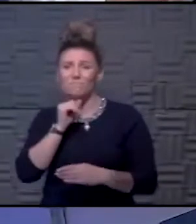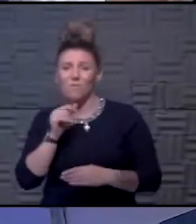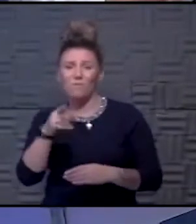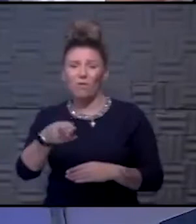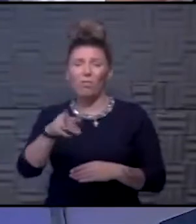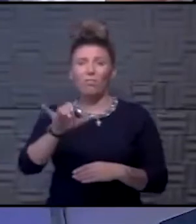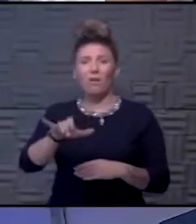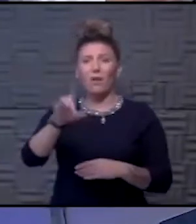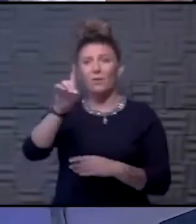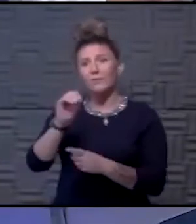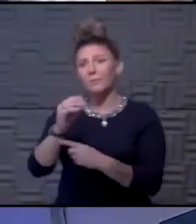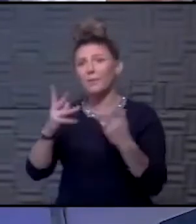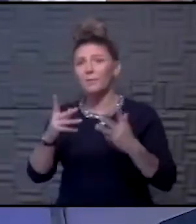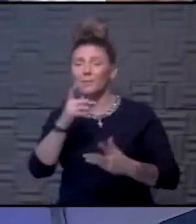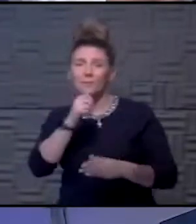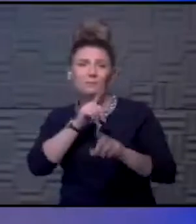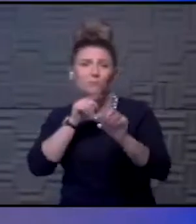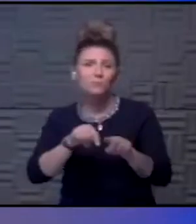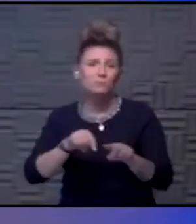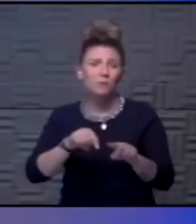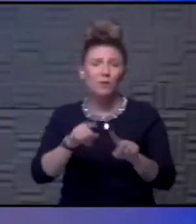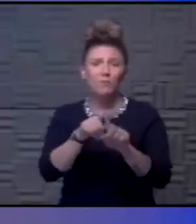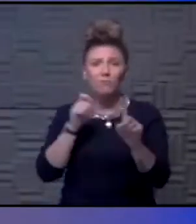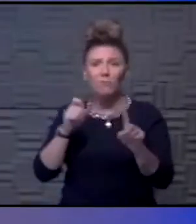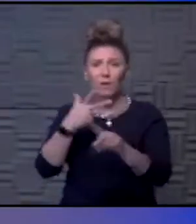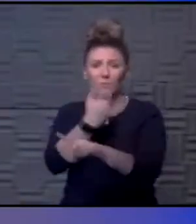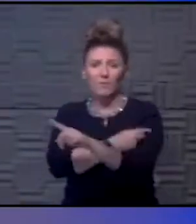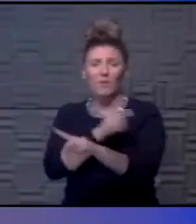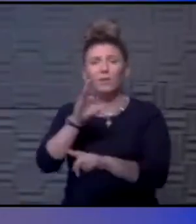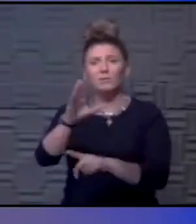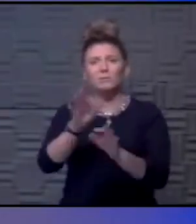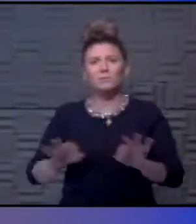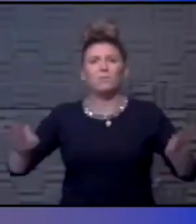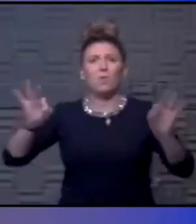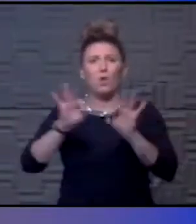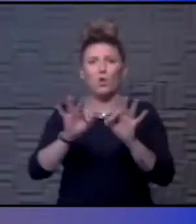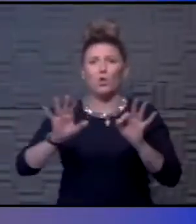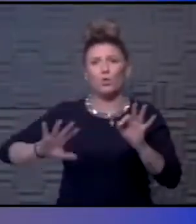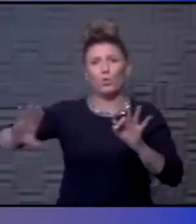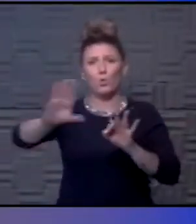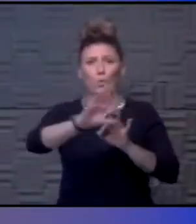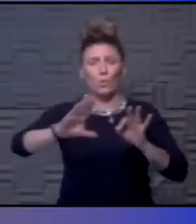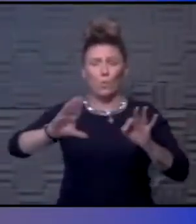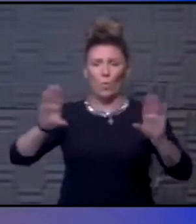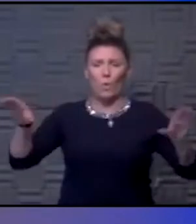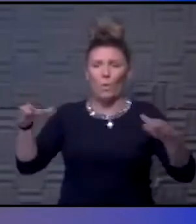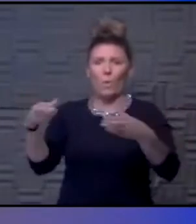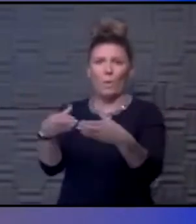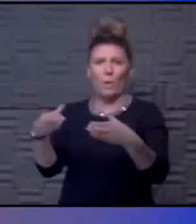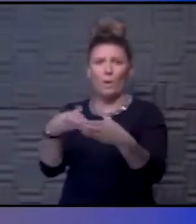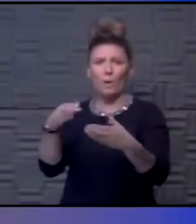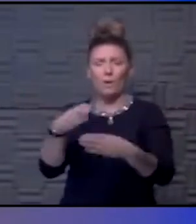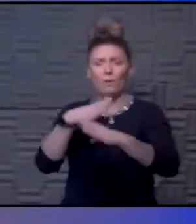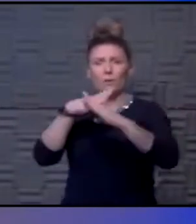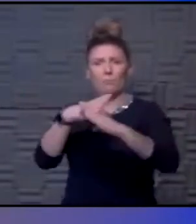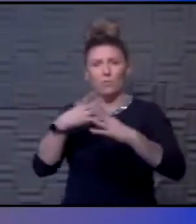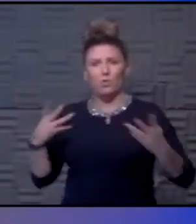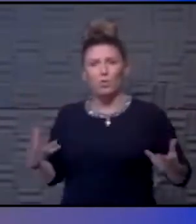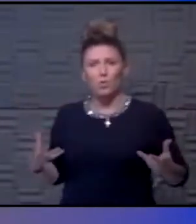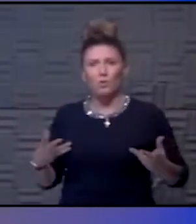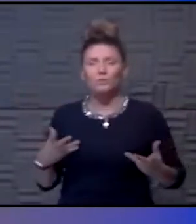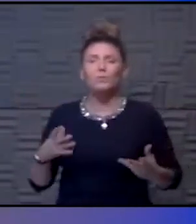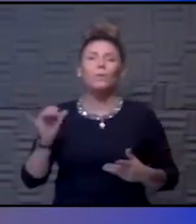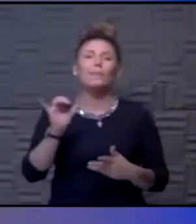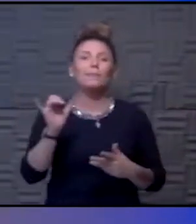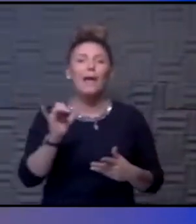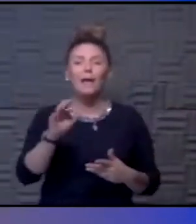you might not respond as well to the vaccine, it's important to get your own local herd fully immunized. Yes. And it's part of the reason we know, for example, with measles,